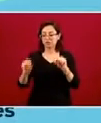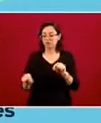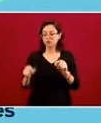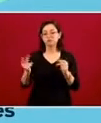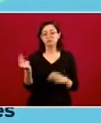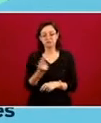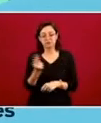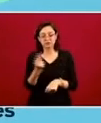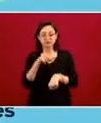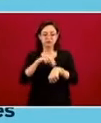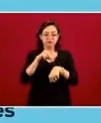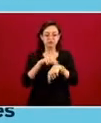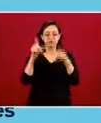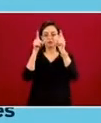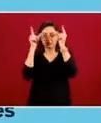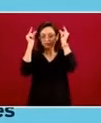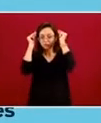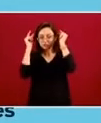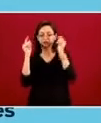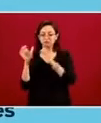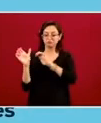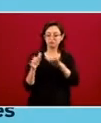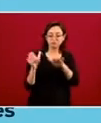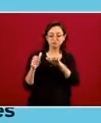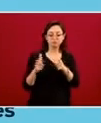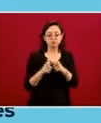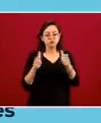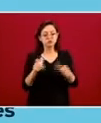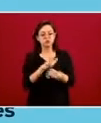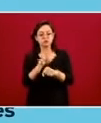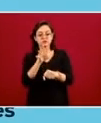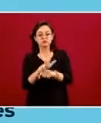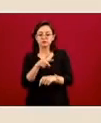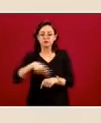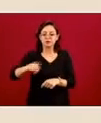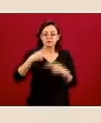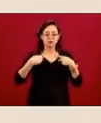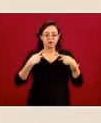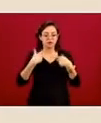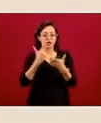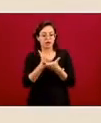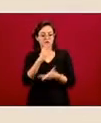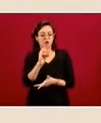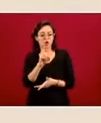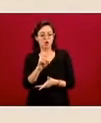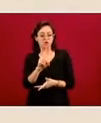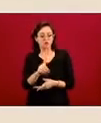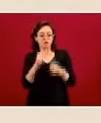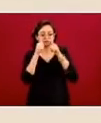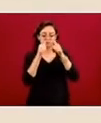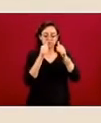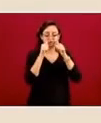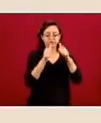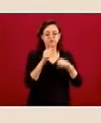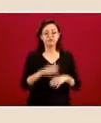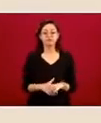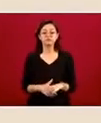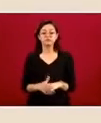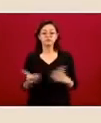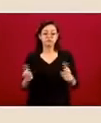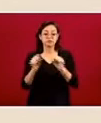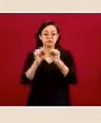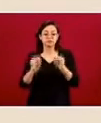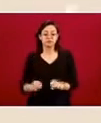So Mexico will have enough medical sector professionals to provide care for those patients that have been infected with